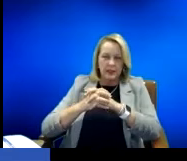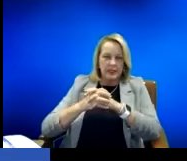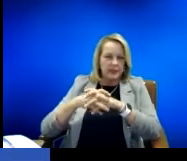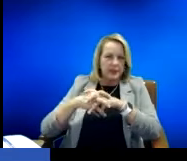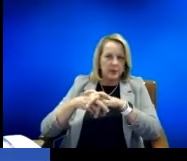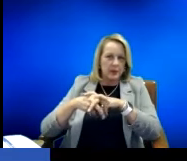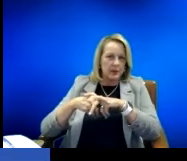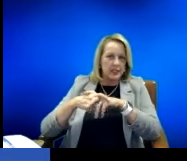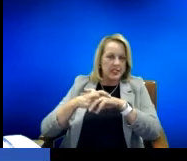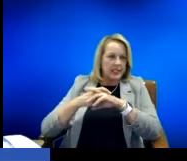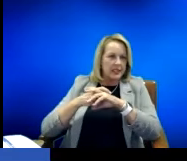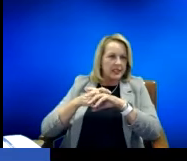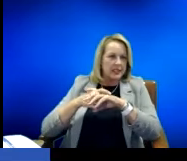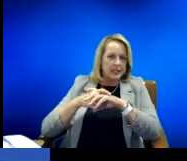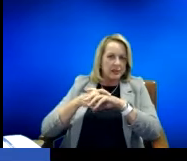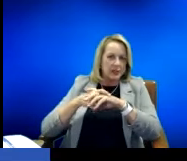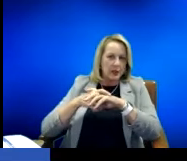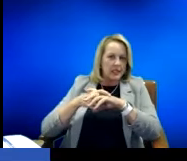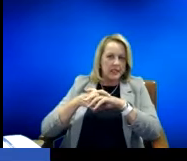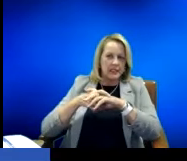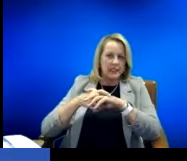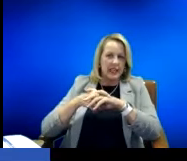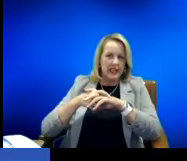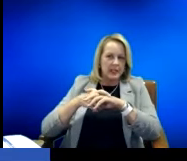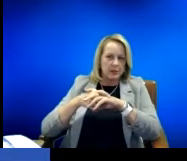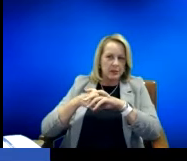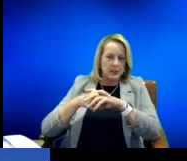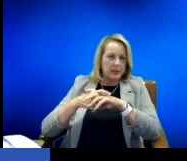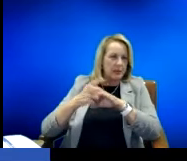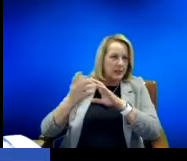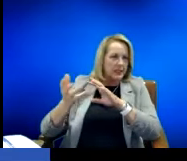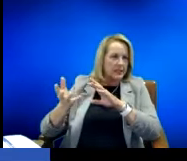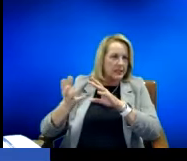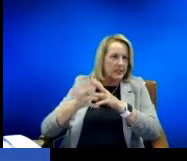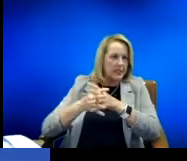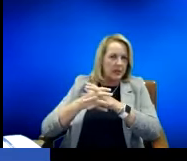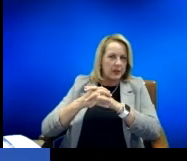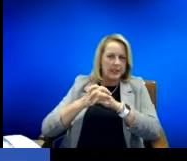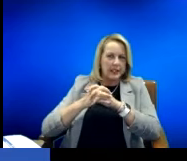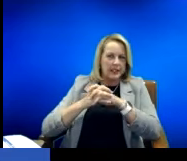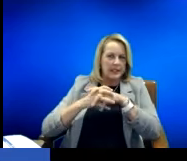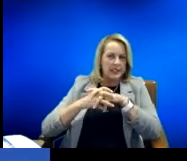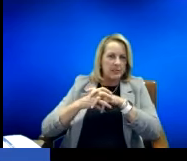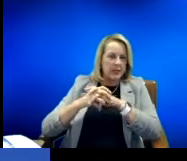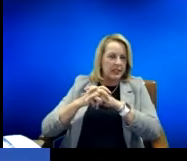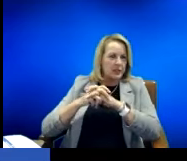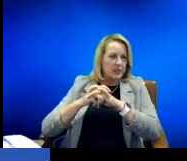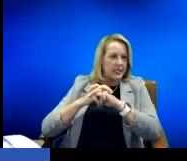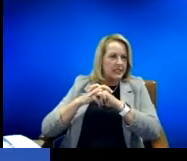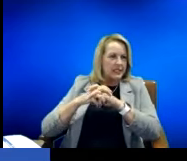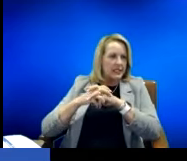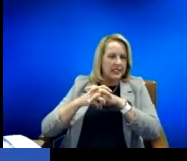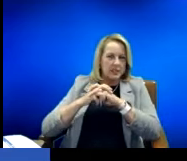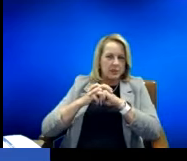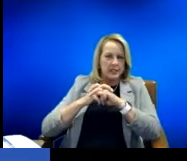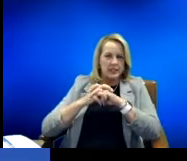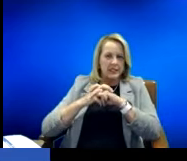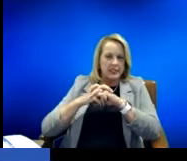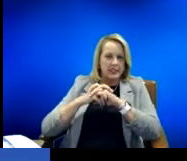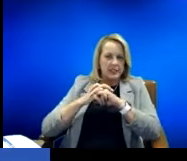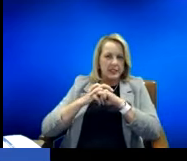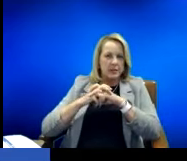to, if you want to reach out to us and request any items, please do so at that email address at the end of